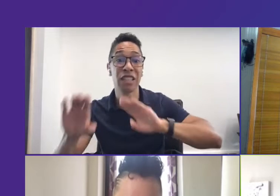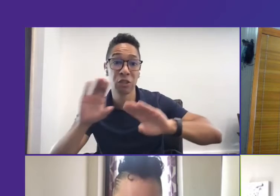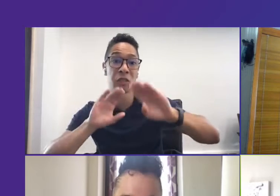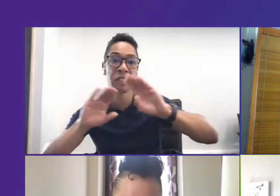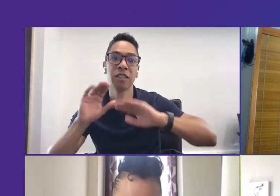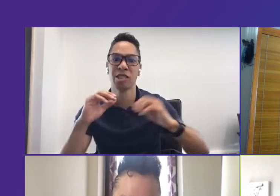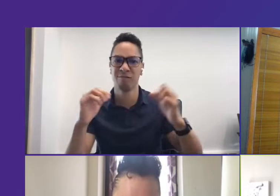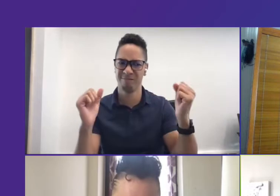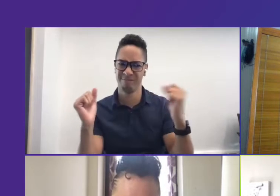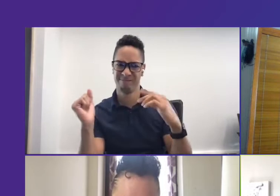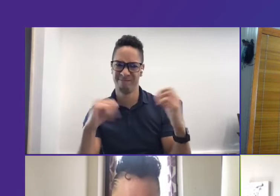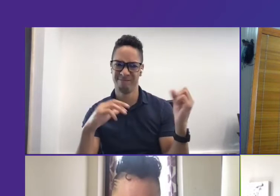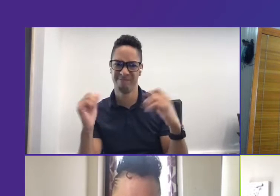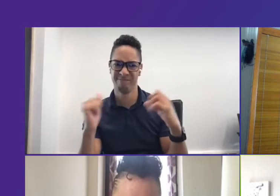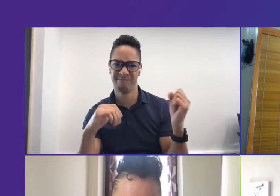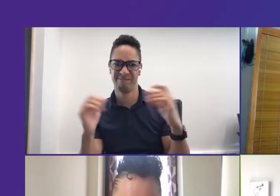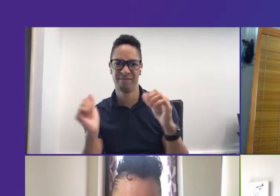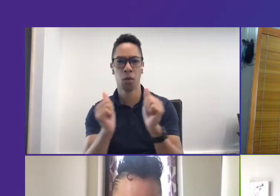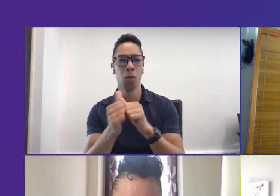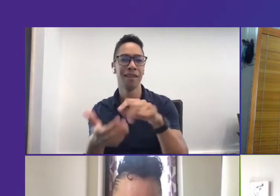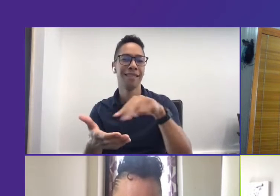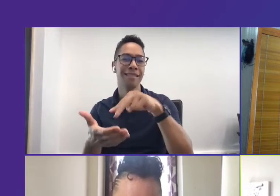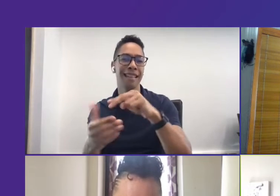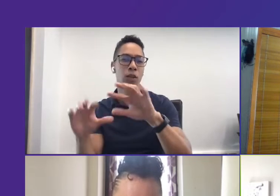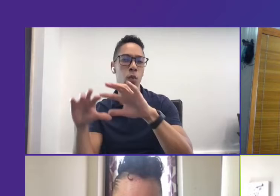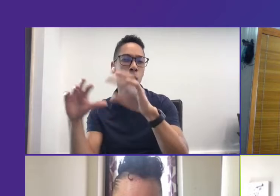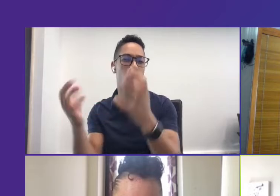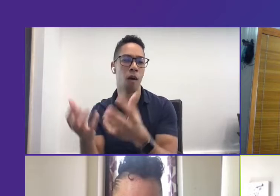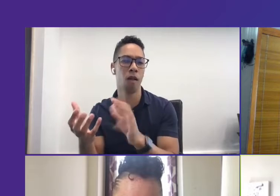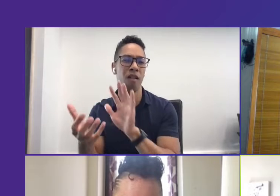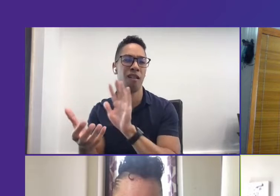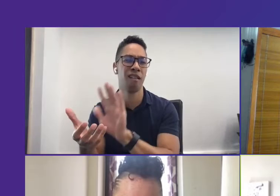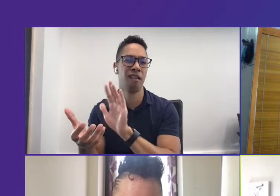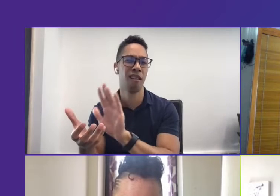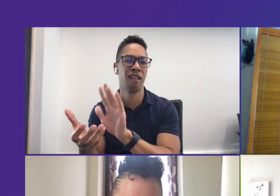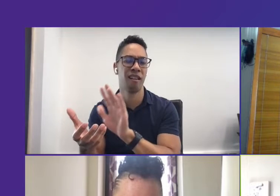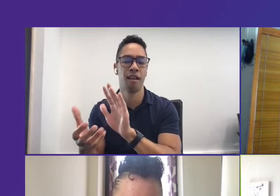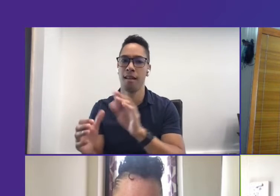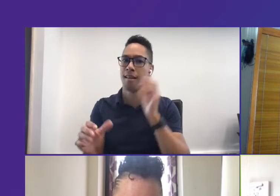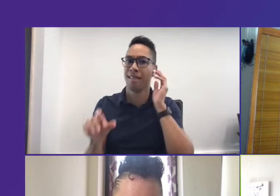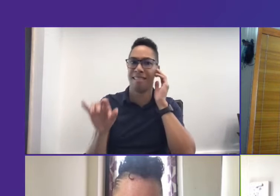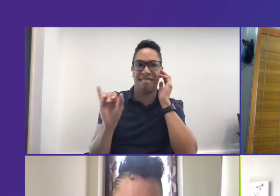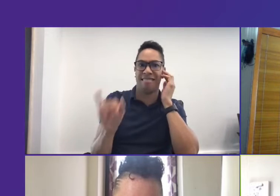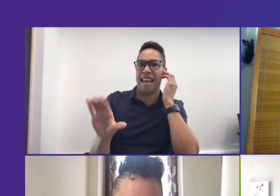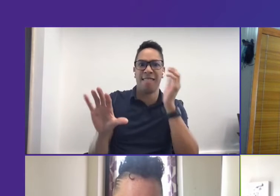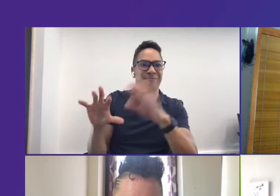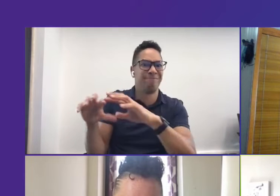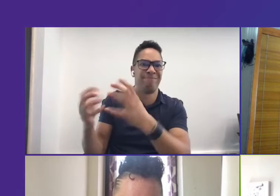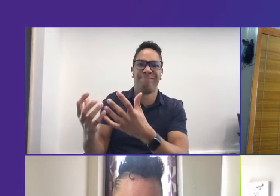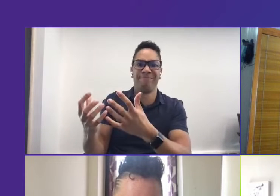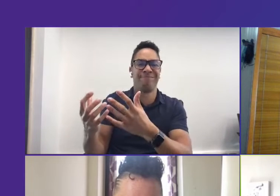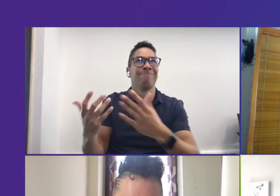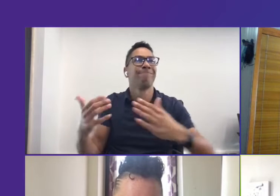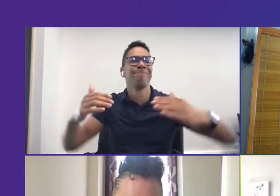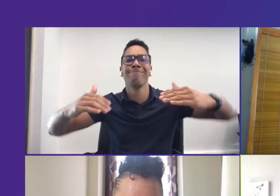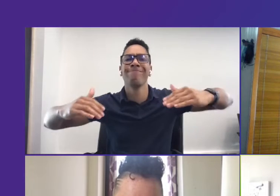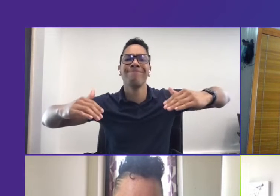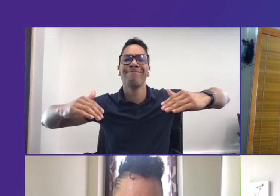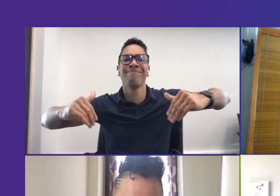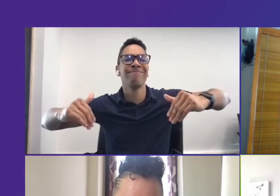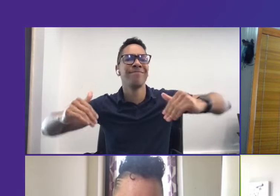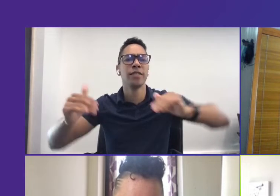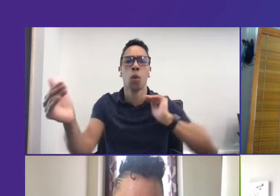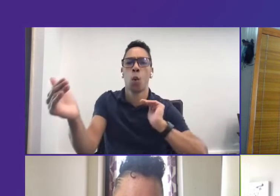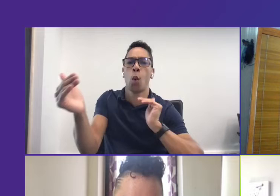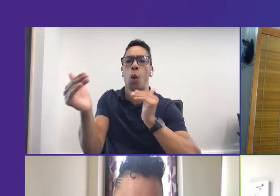frustrations with the dance world, that, you know, it's a world that it's yet not even close